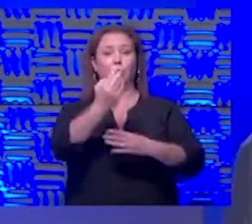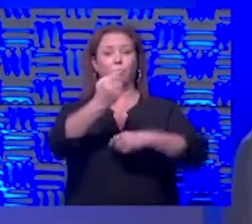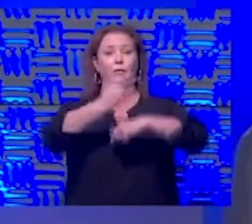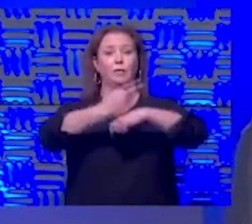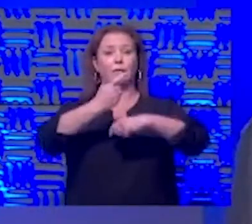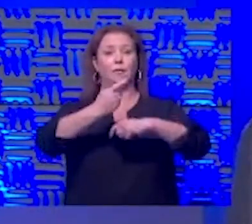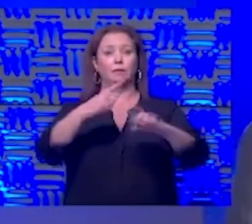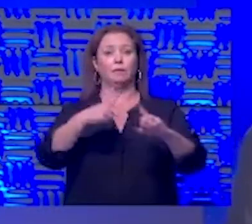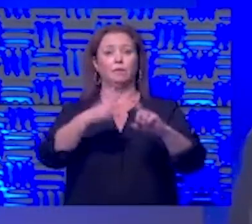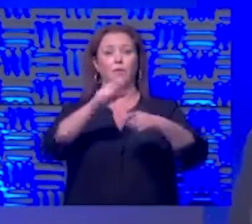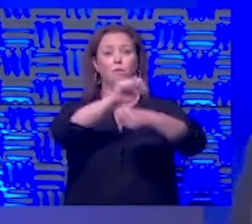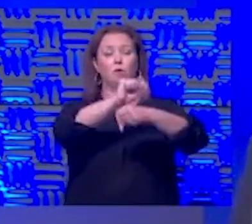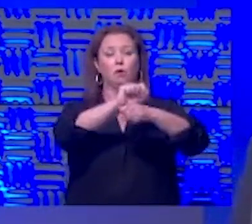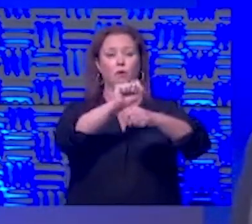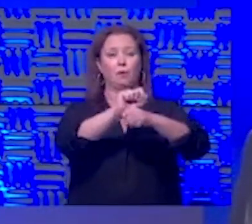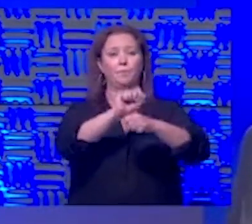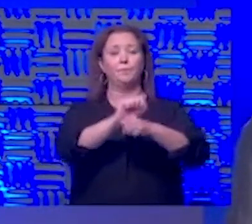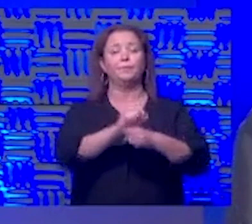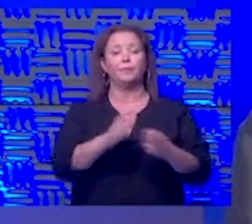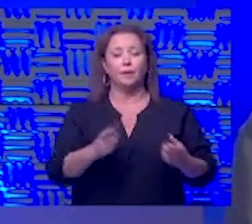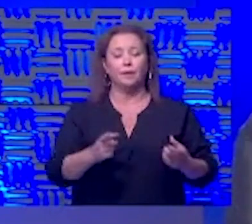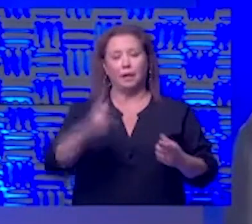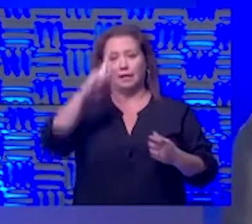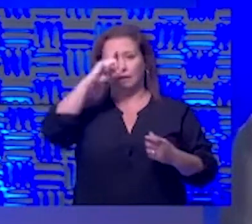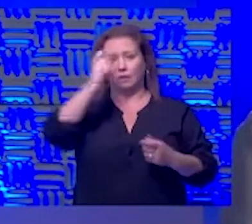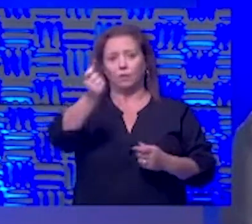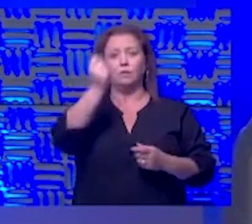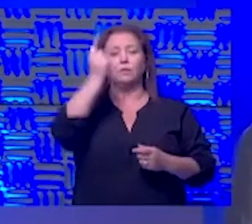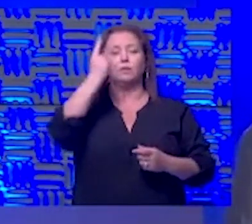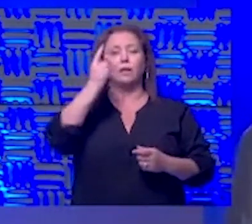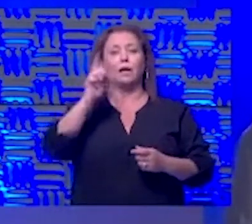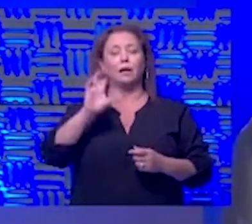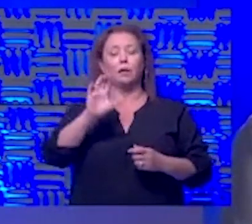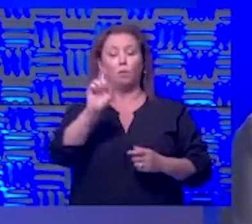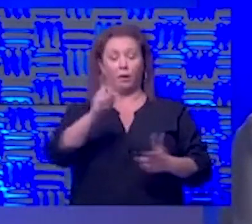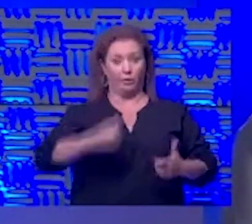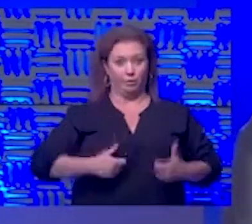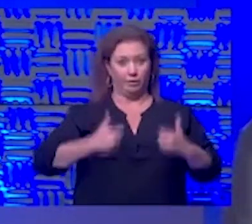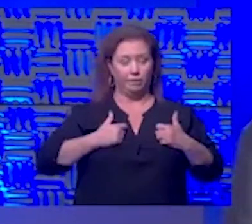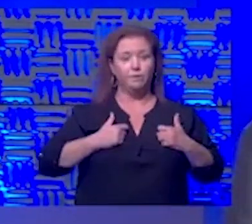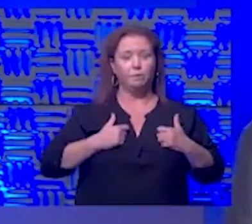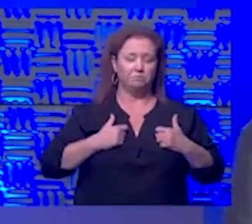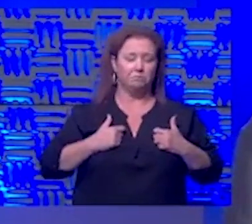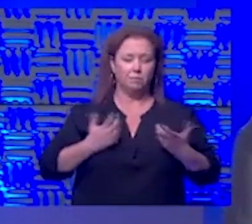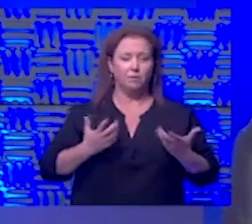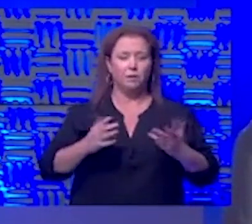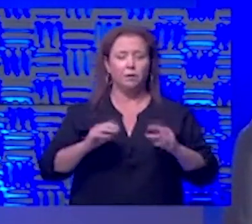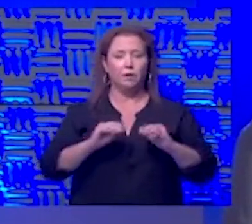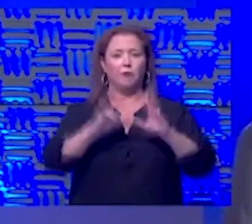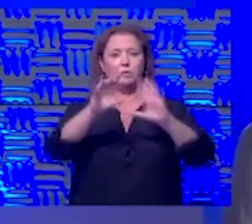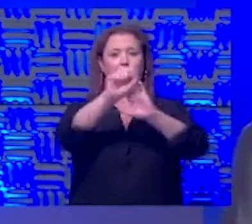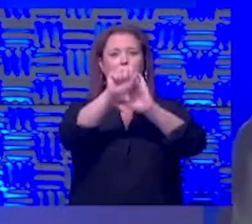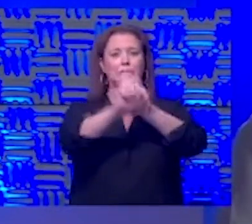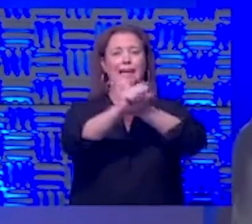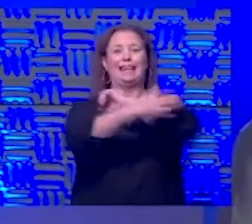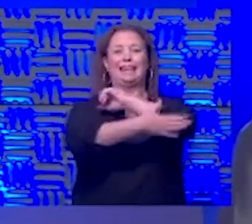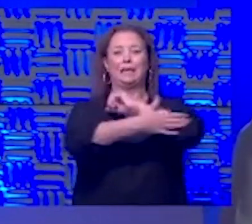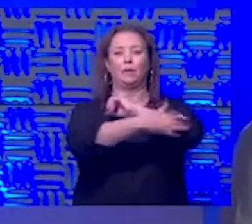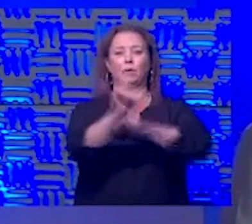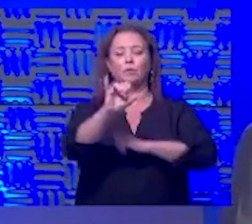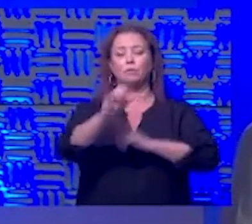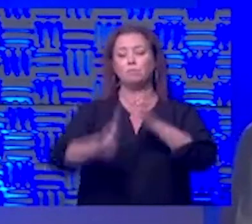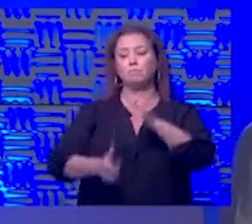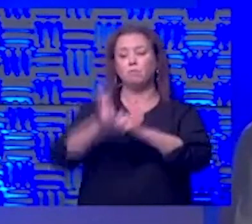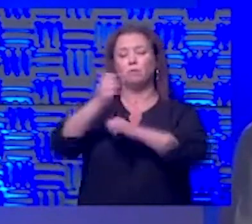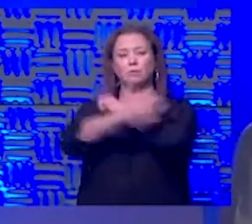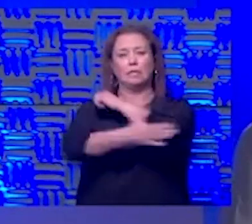days from work or anything like that. So I think you have to understand where you live, what obviously what state, but what county. I think